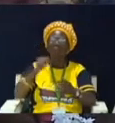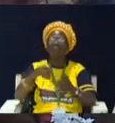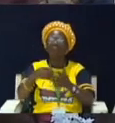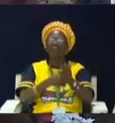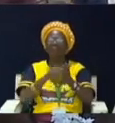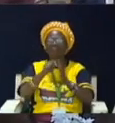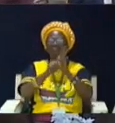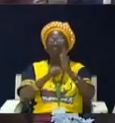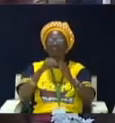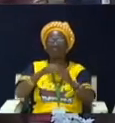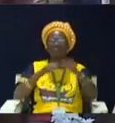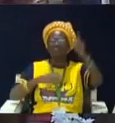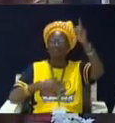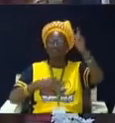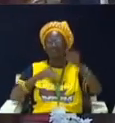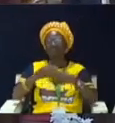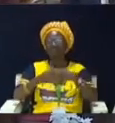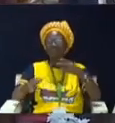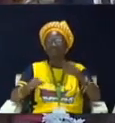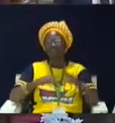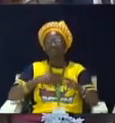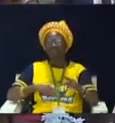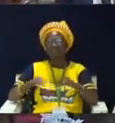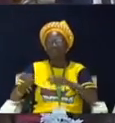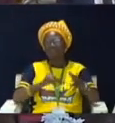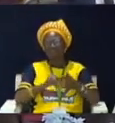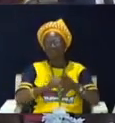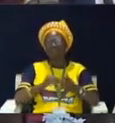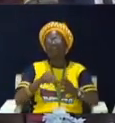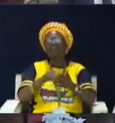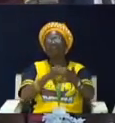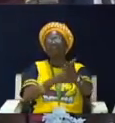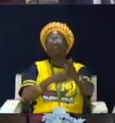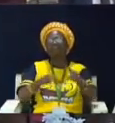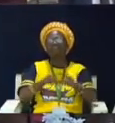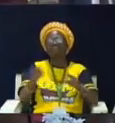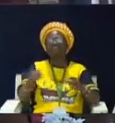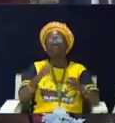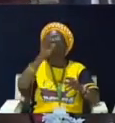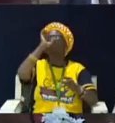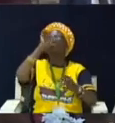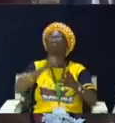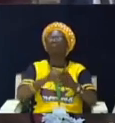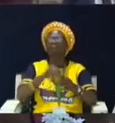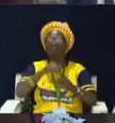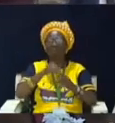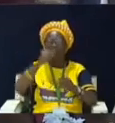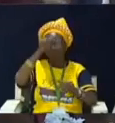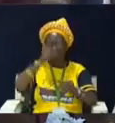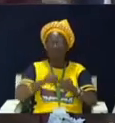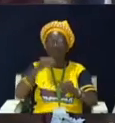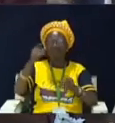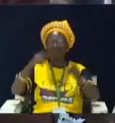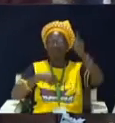blood. This do ye as oft as ye drink it in remembrance of me.